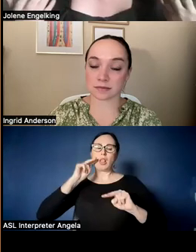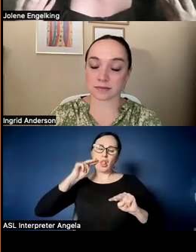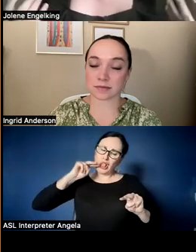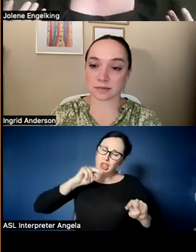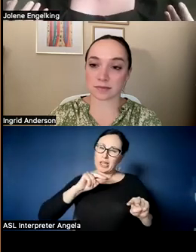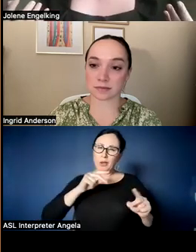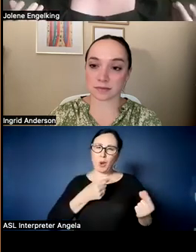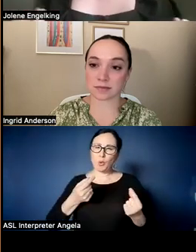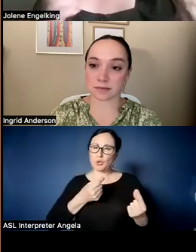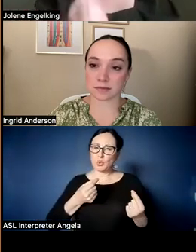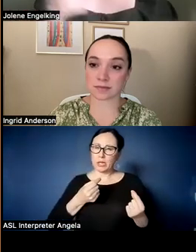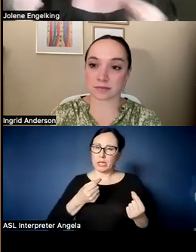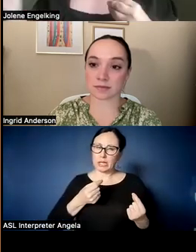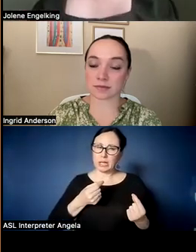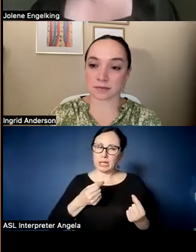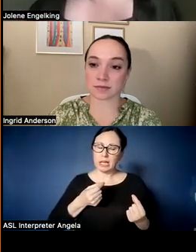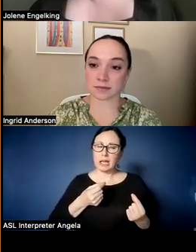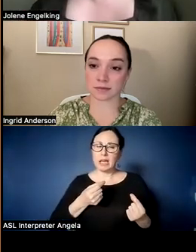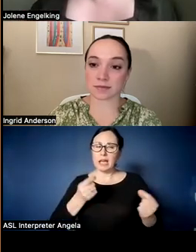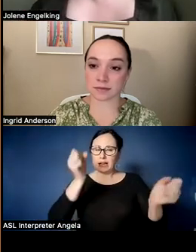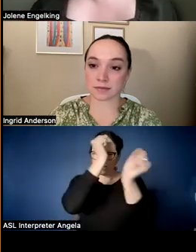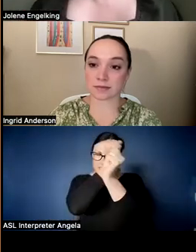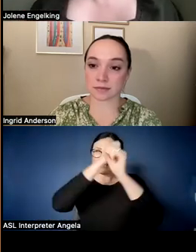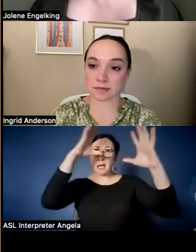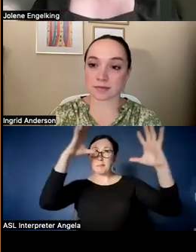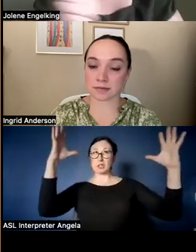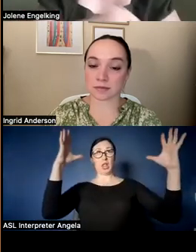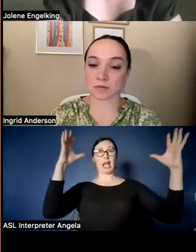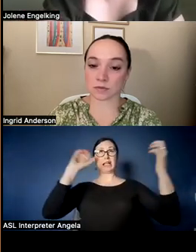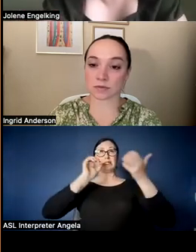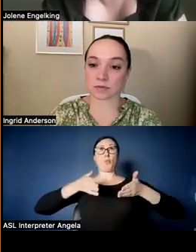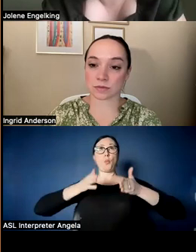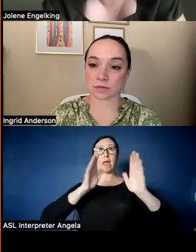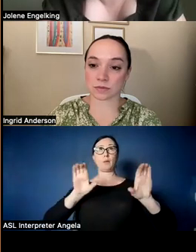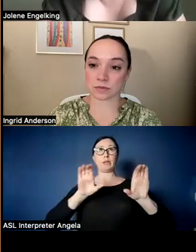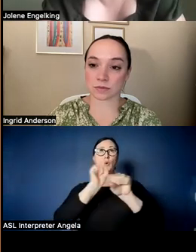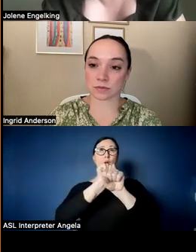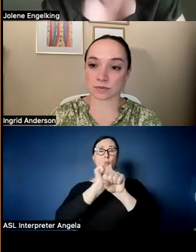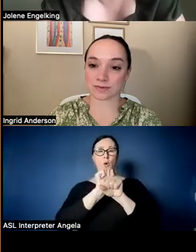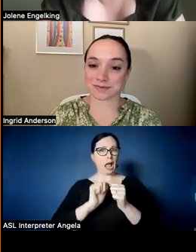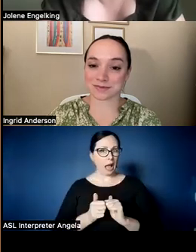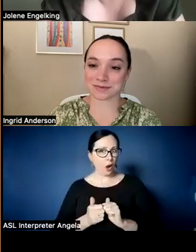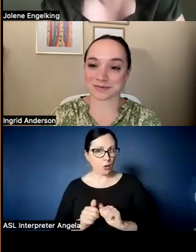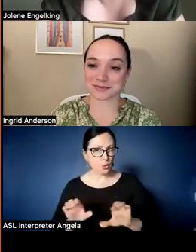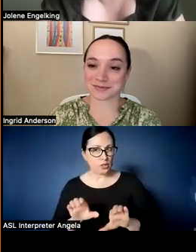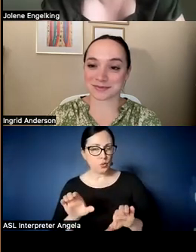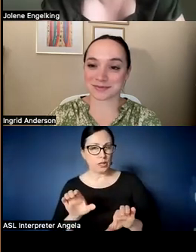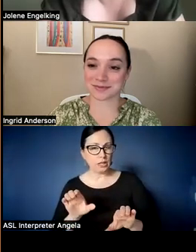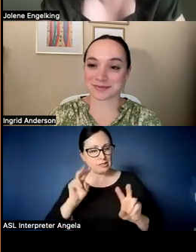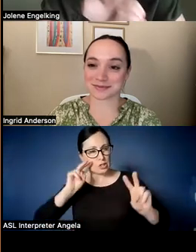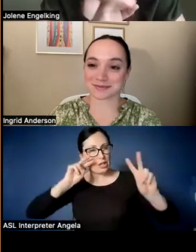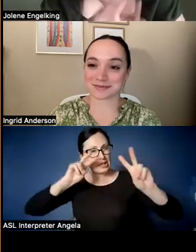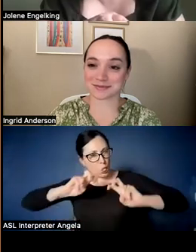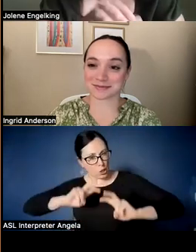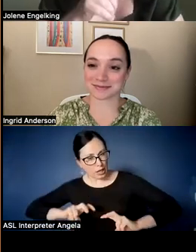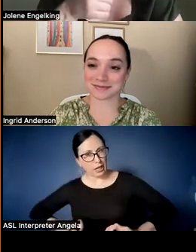or reconceptualize the way that we do our work, right? That was my little soapbox. For those of you who've been on our webinars before, I